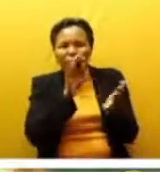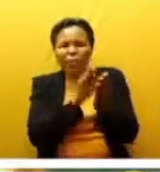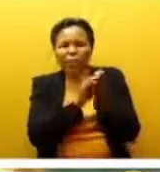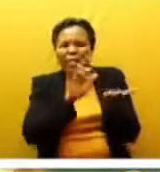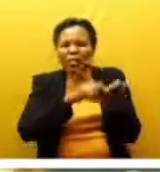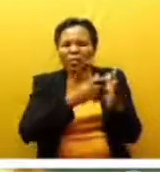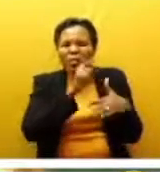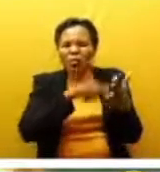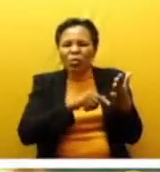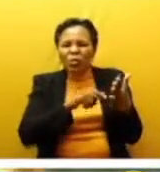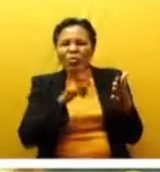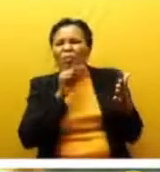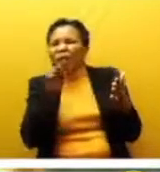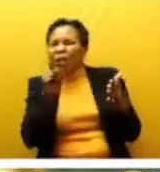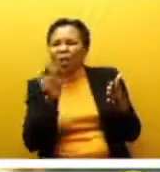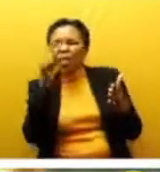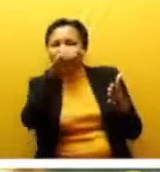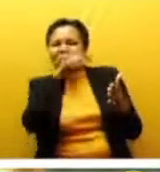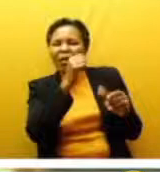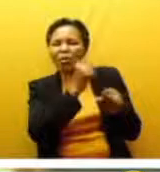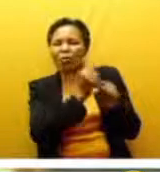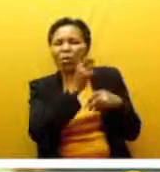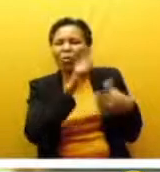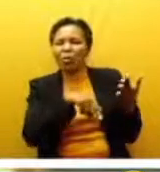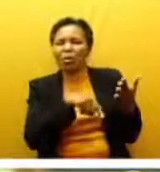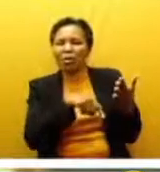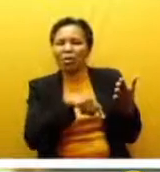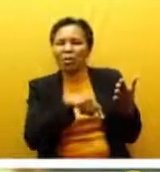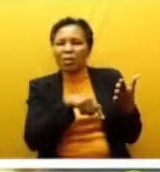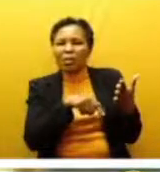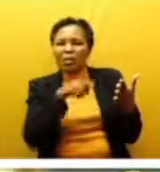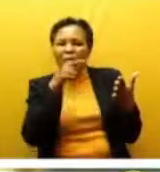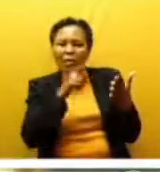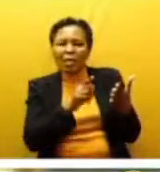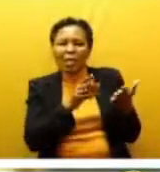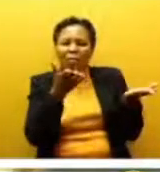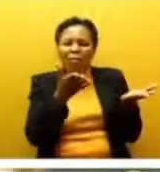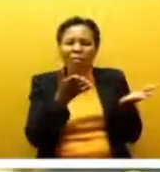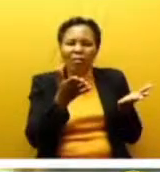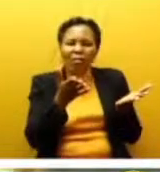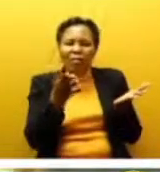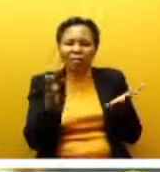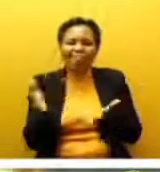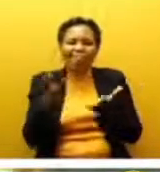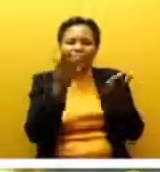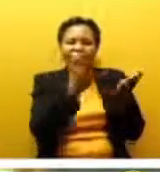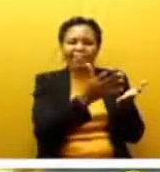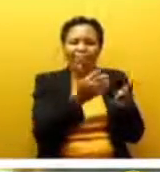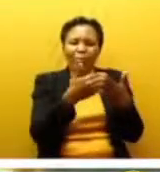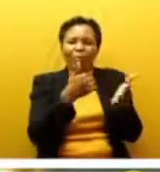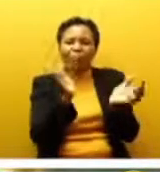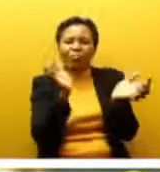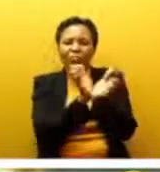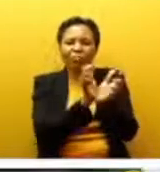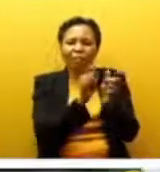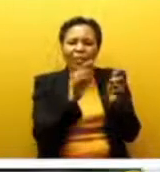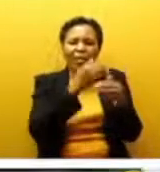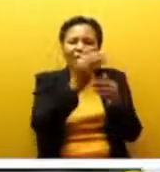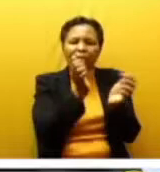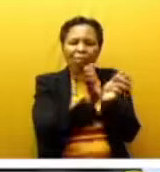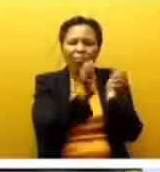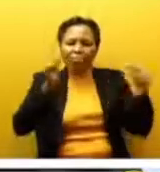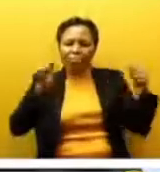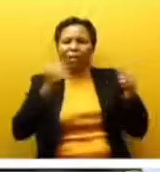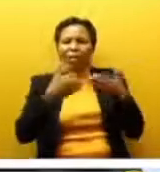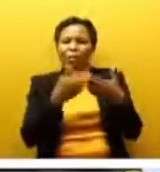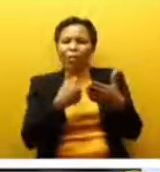was he doing there? Say he was released and locked out just before the election. So what was